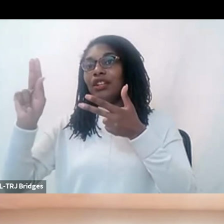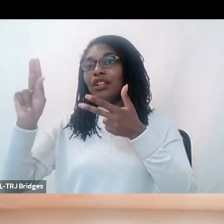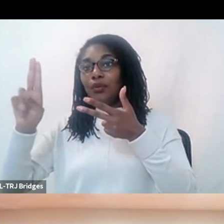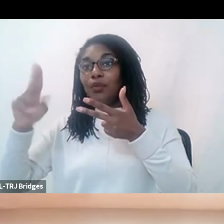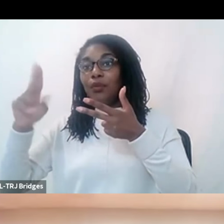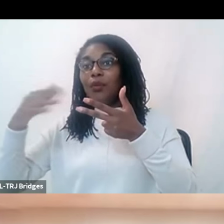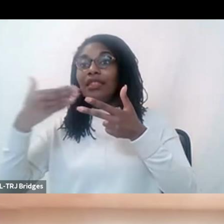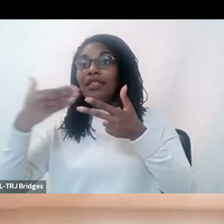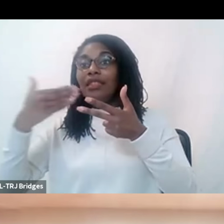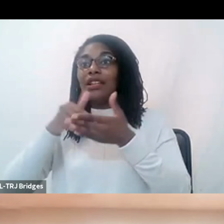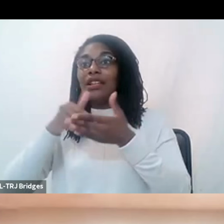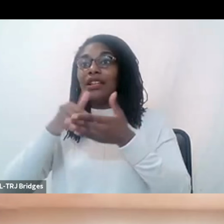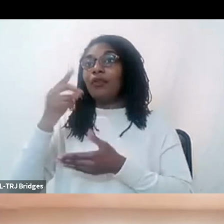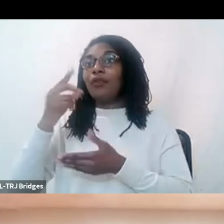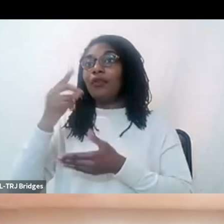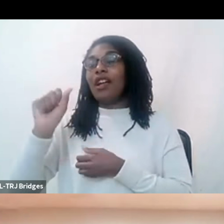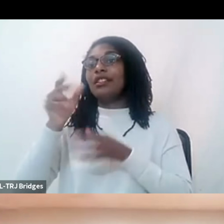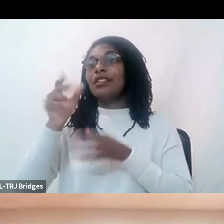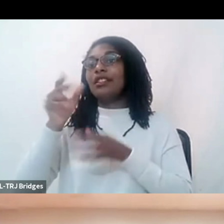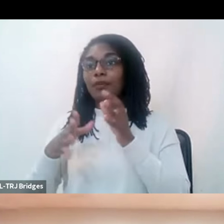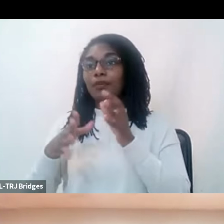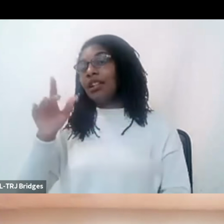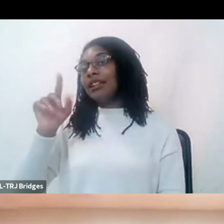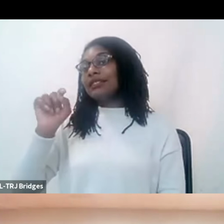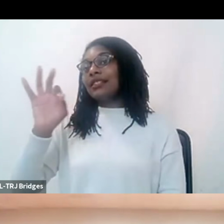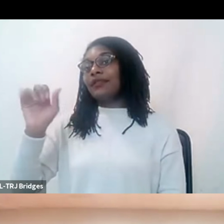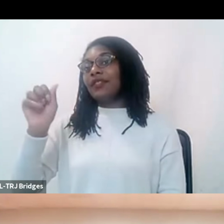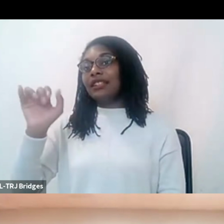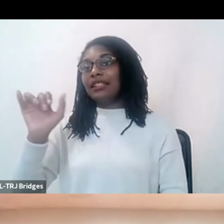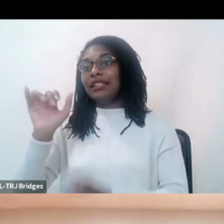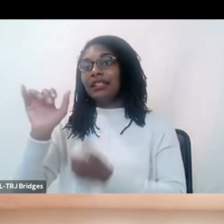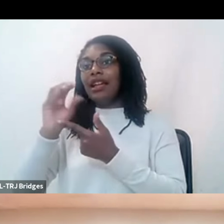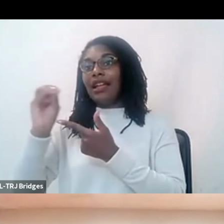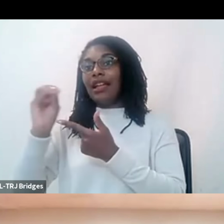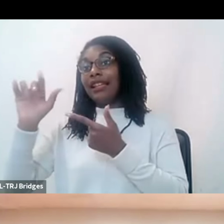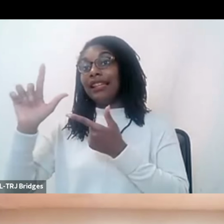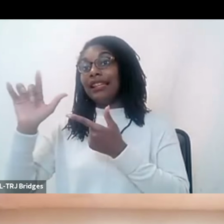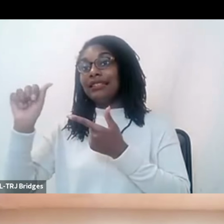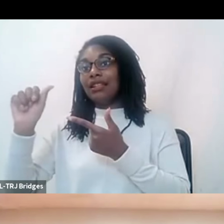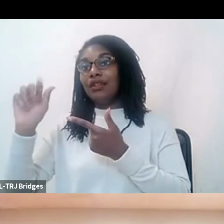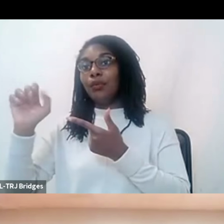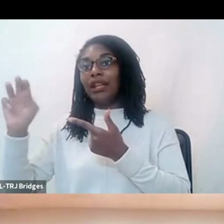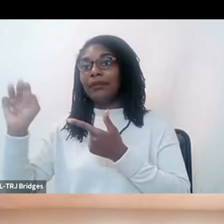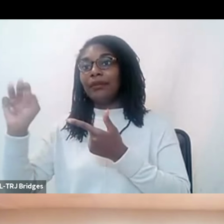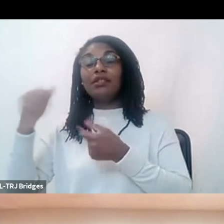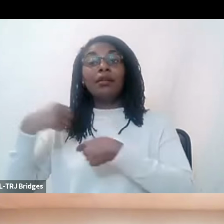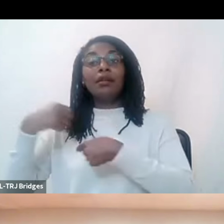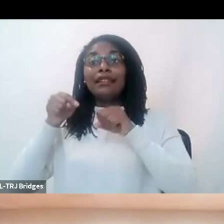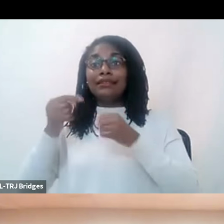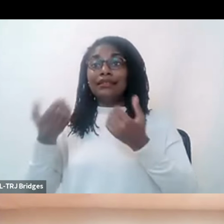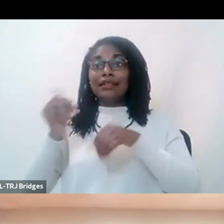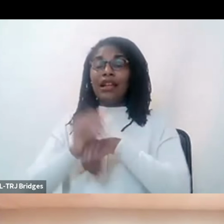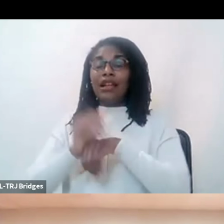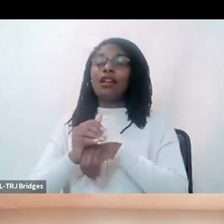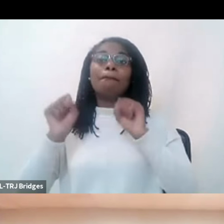you to the ASL interpreters, Tiffany Jackson and Lisa Weems, for making tonight's program possible. It was